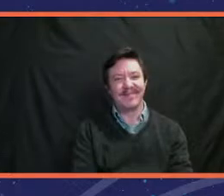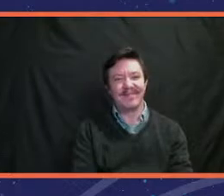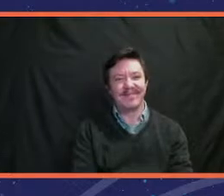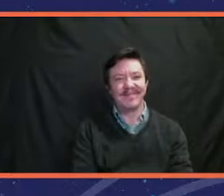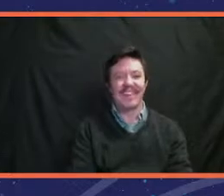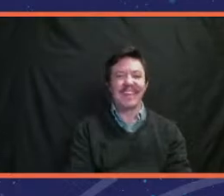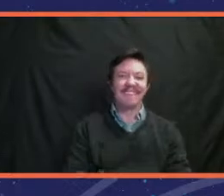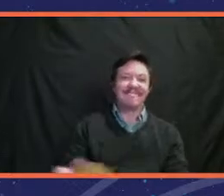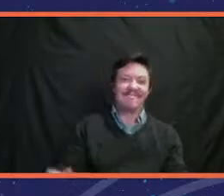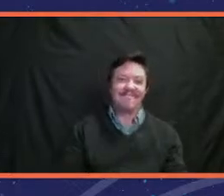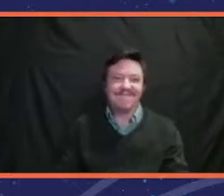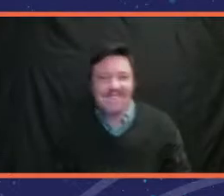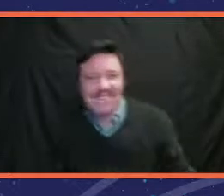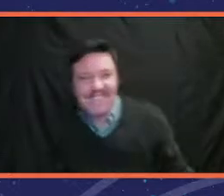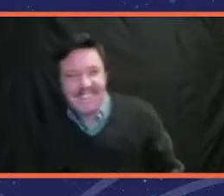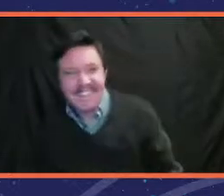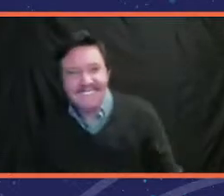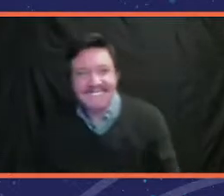Whoa.